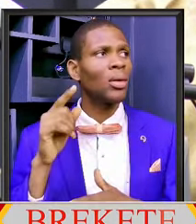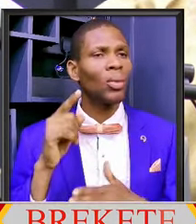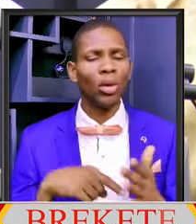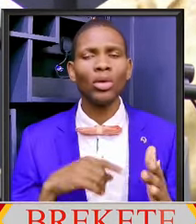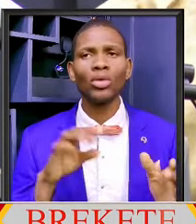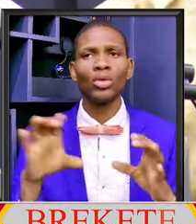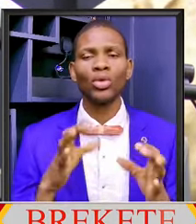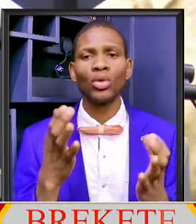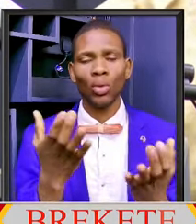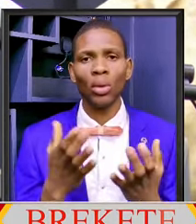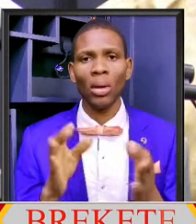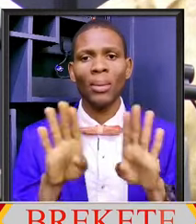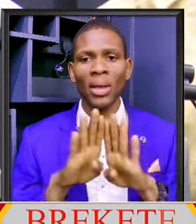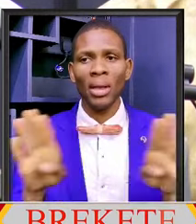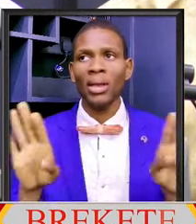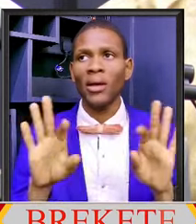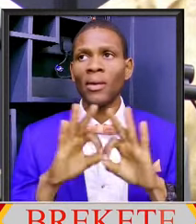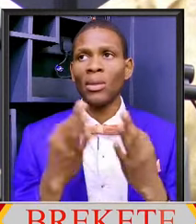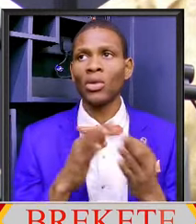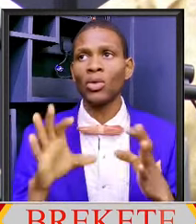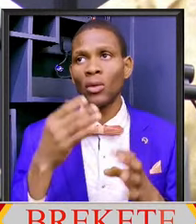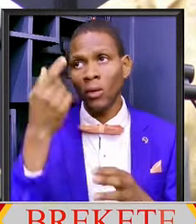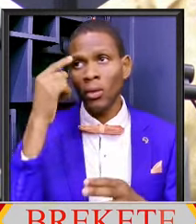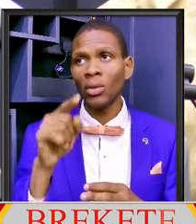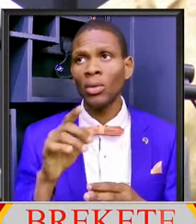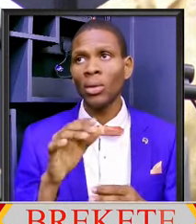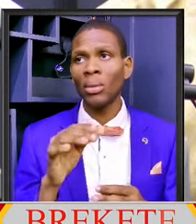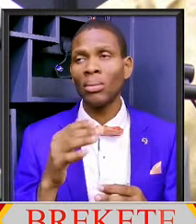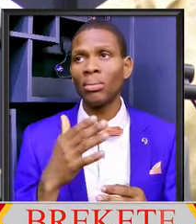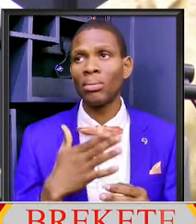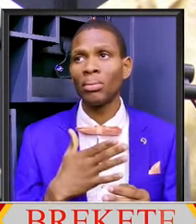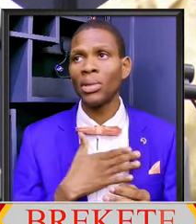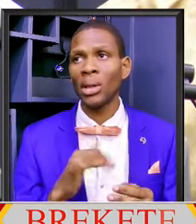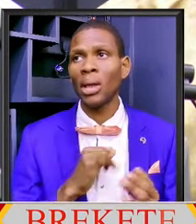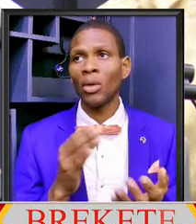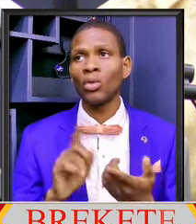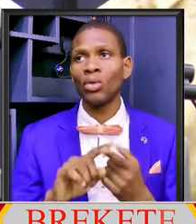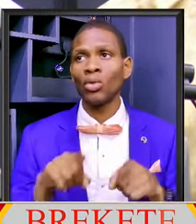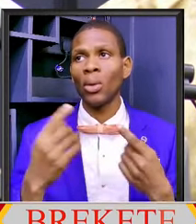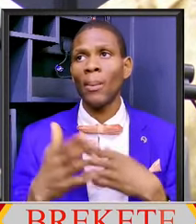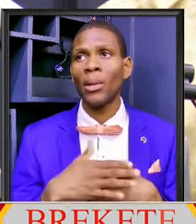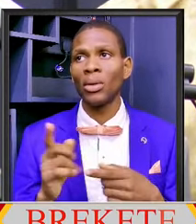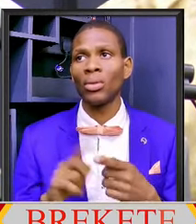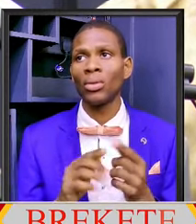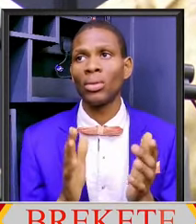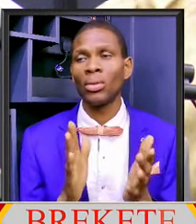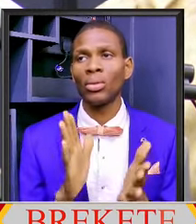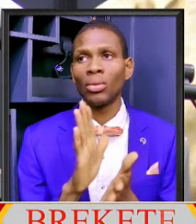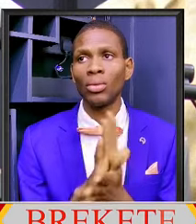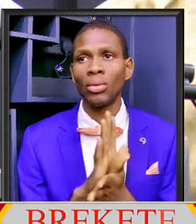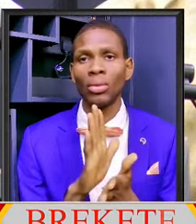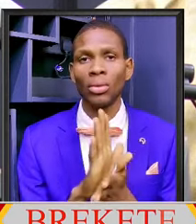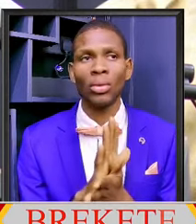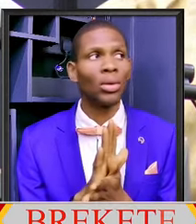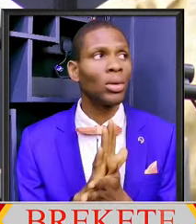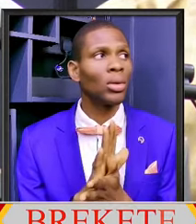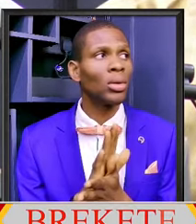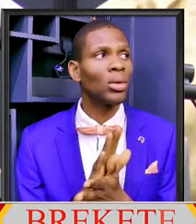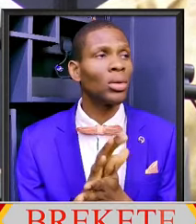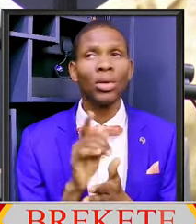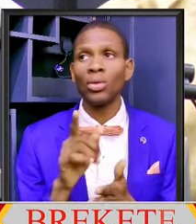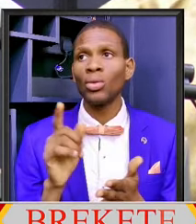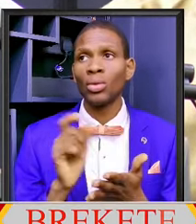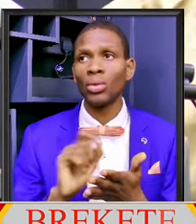make Brekete family do for you? Sir, I want to go back to school. You want to go back to school? Yes, sir. You say you